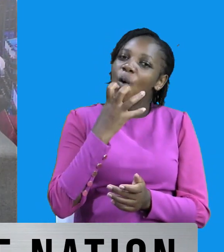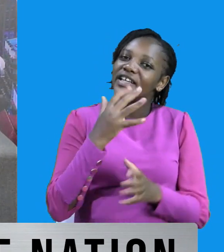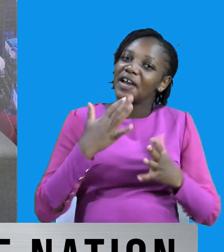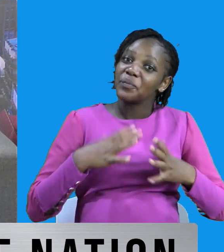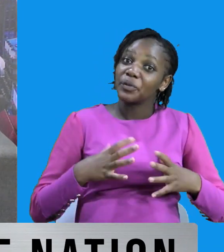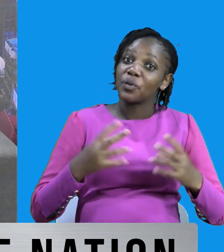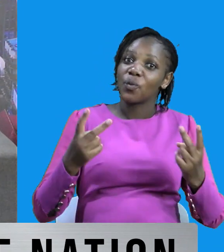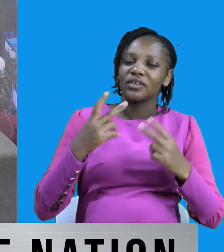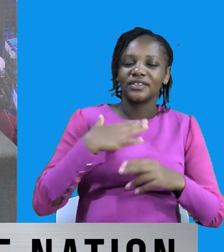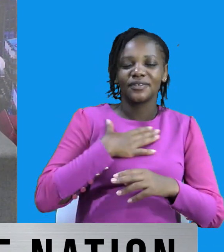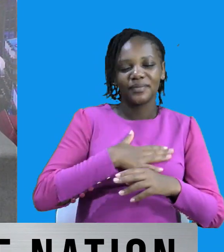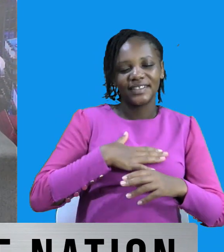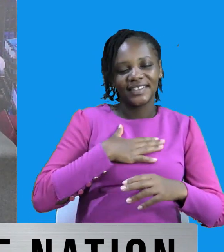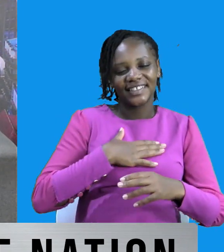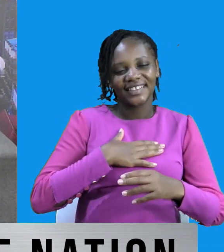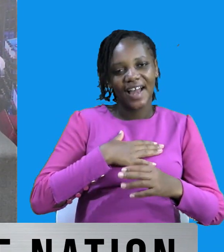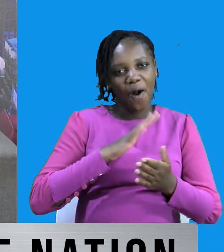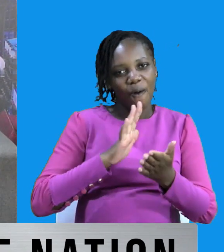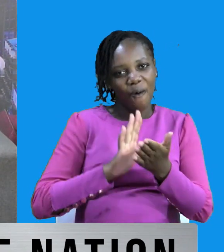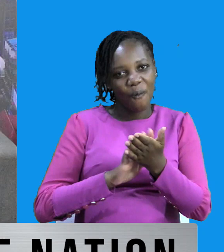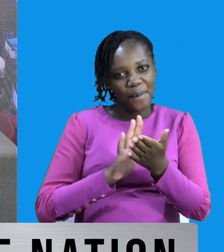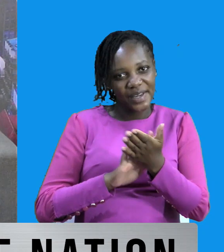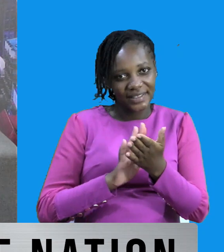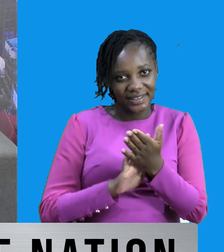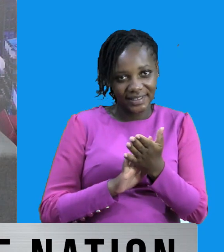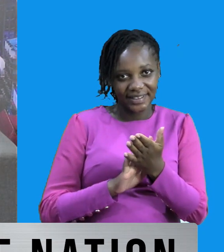we need your thumbs up. Send your messages.